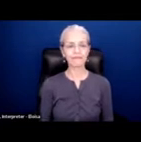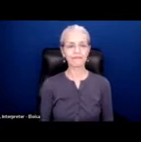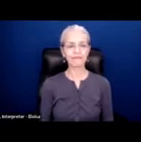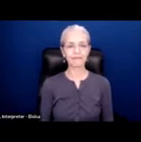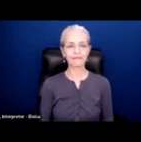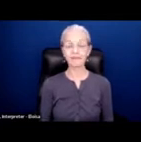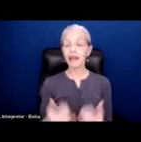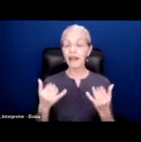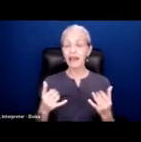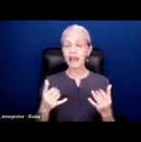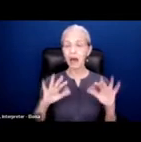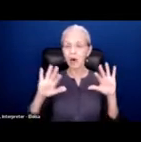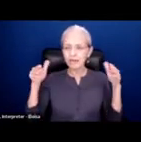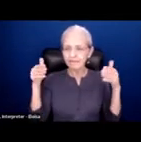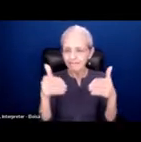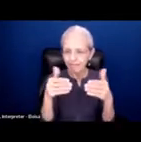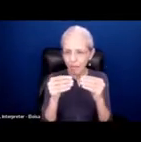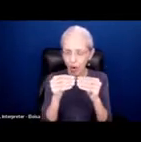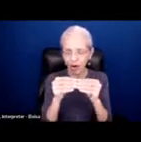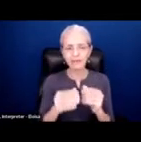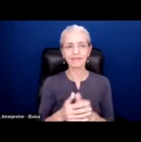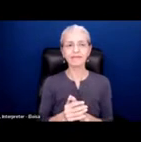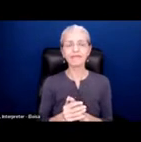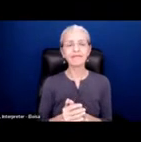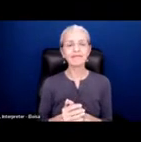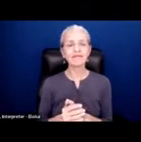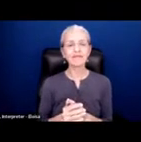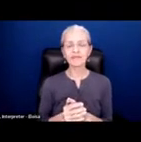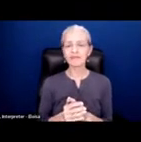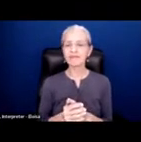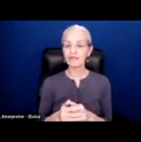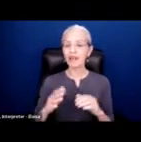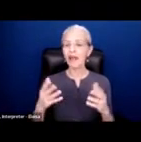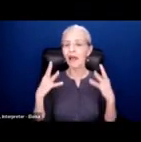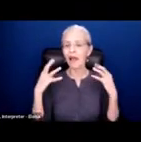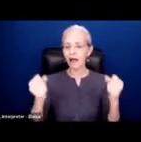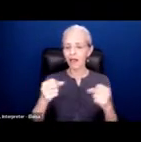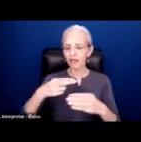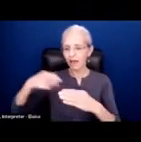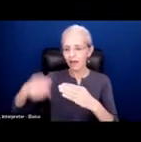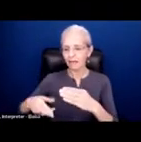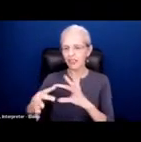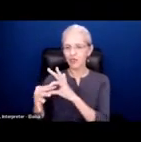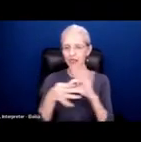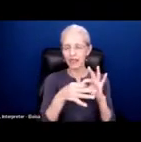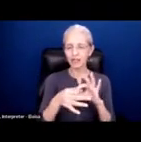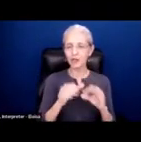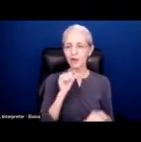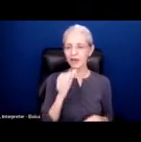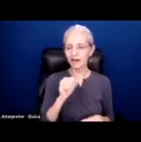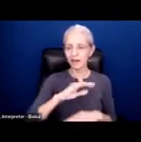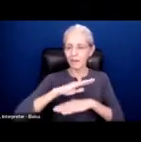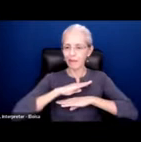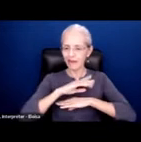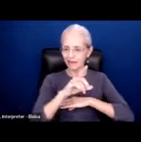Here, I'm going to zoom in a little bit and focus on the health outcomes and their relationship to unmet need.